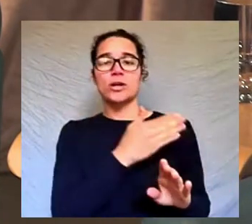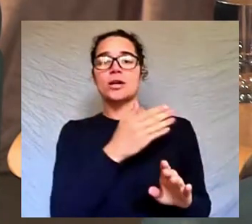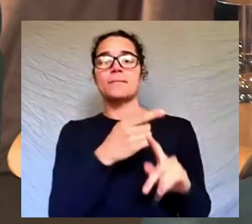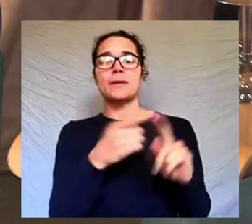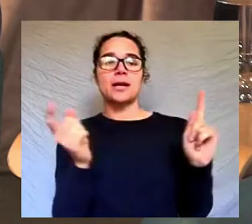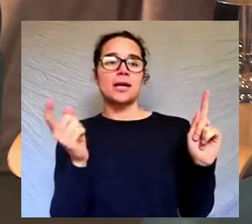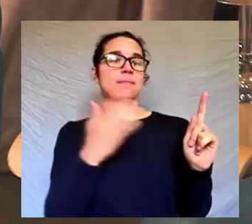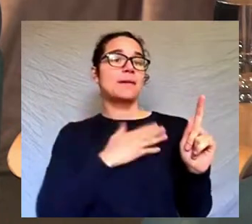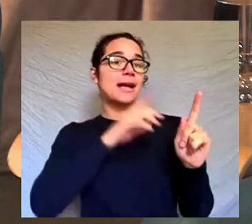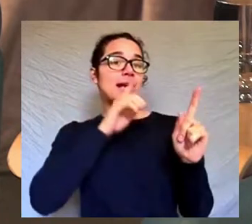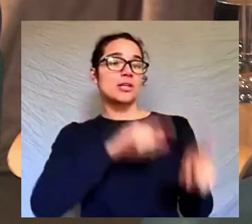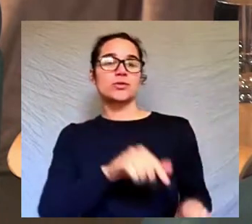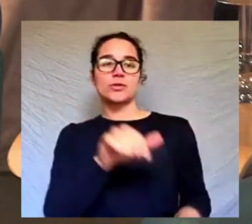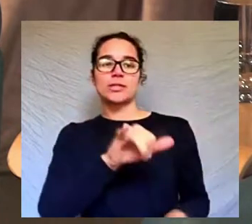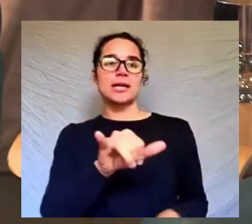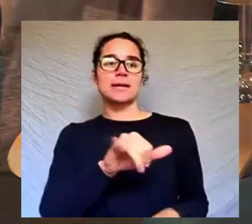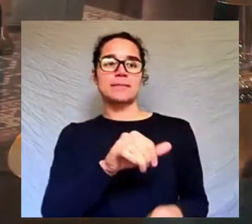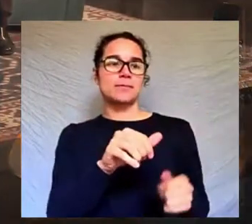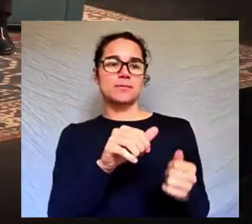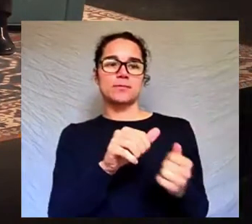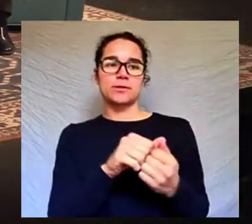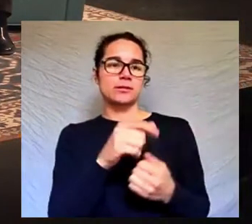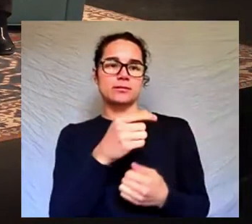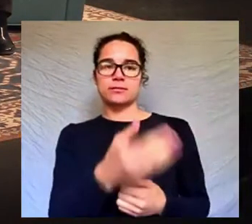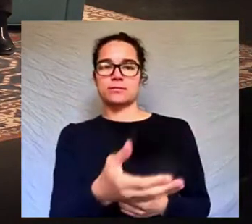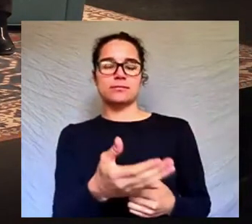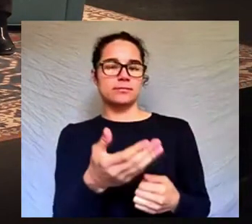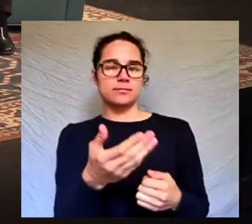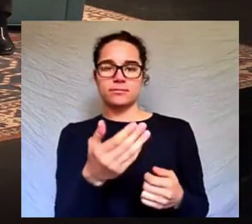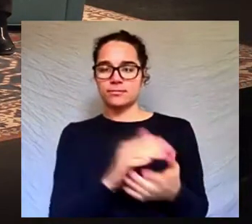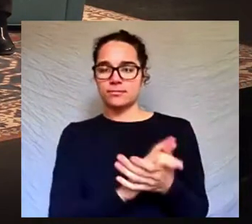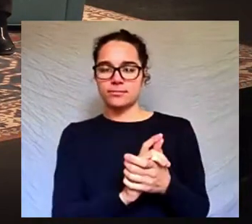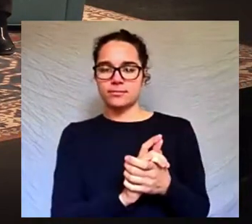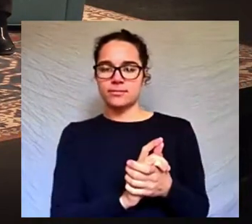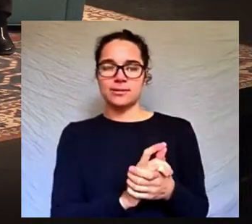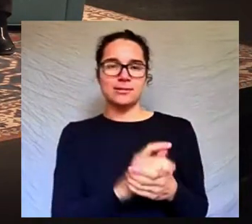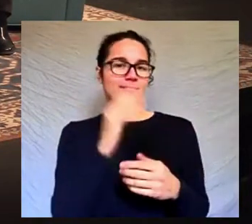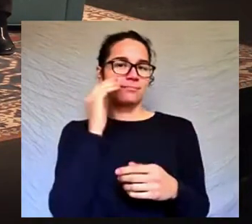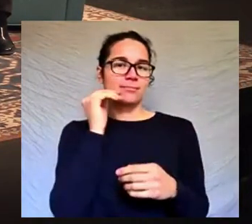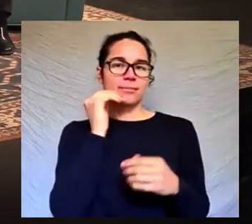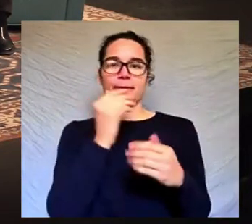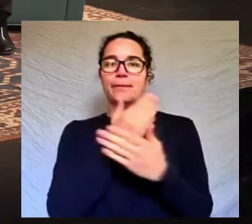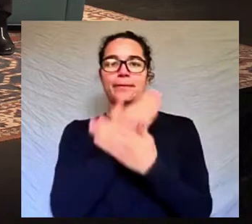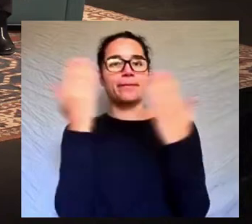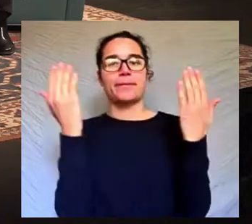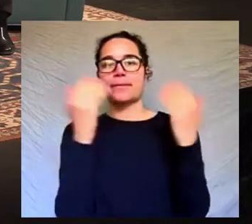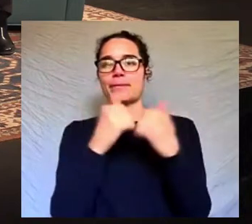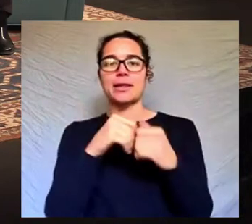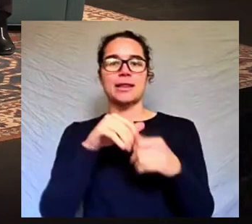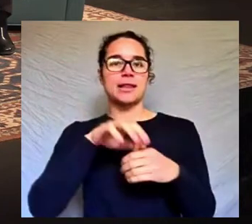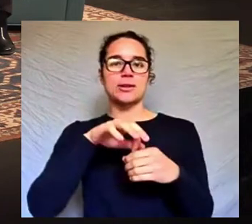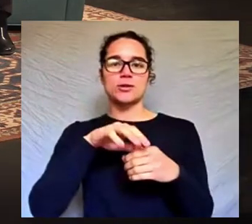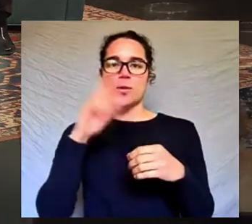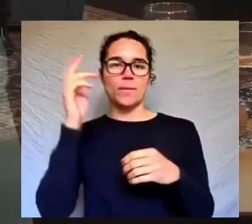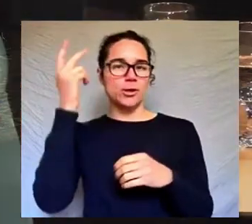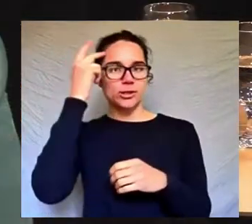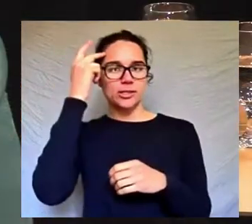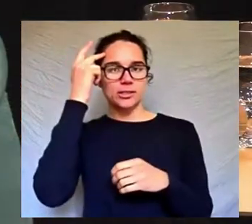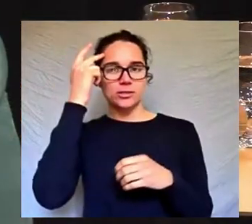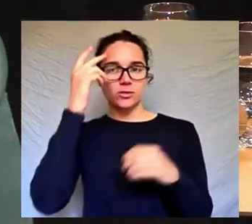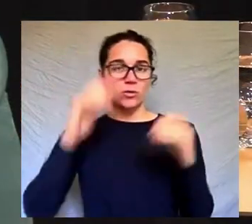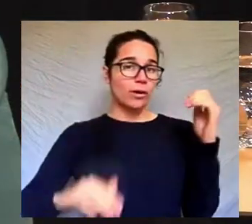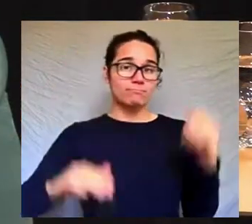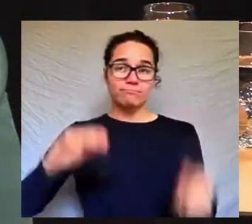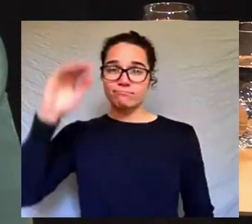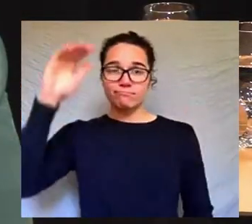Justice Sotomayor's. I didn't have any experience in electoral politics, you know, at all, growing up or even any time